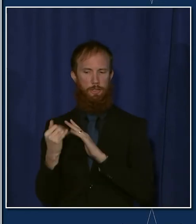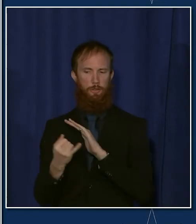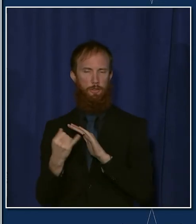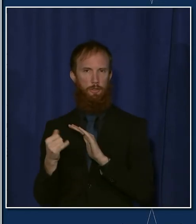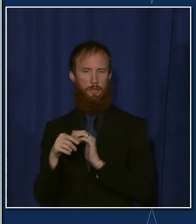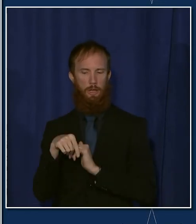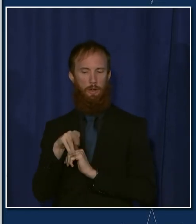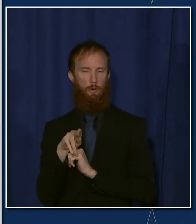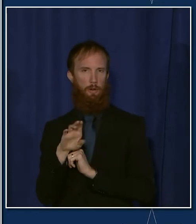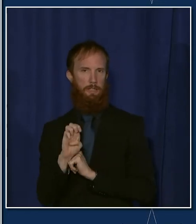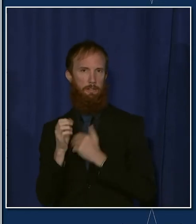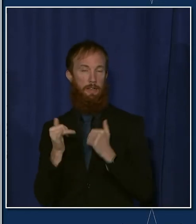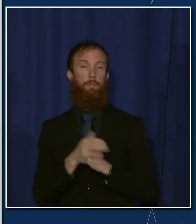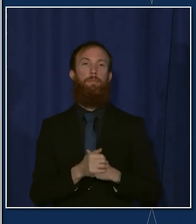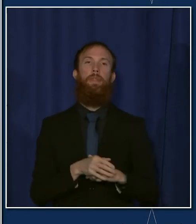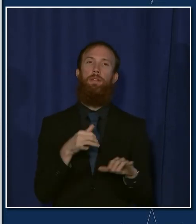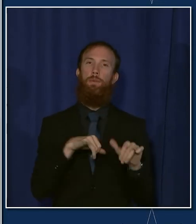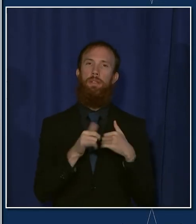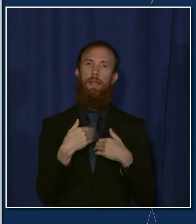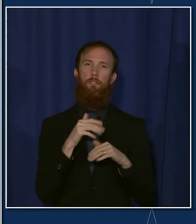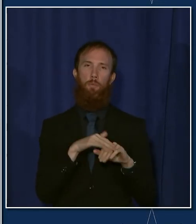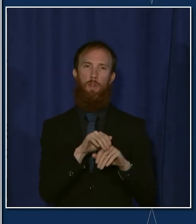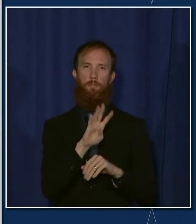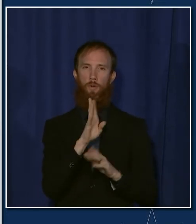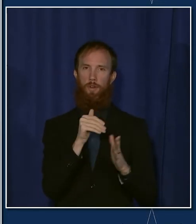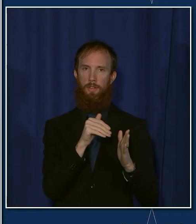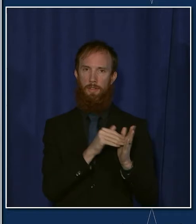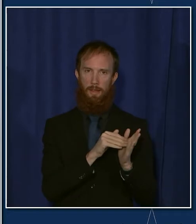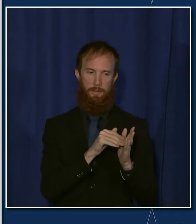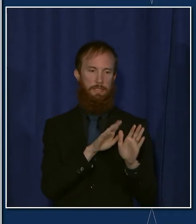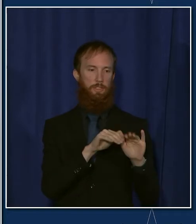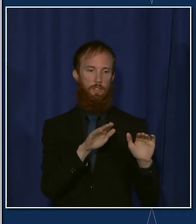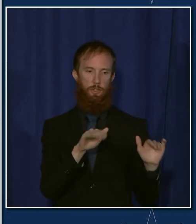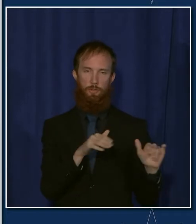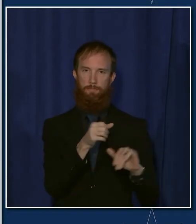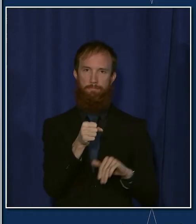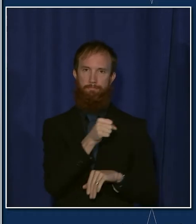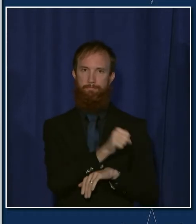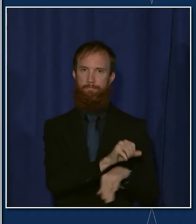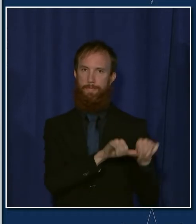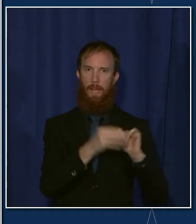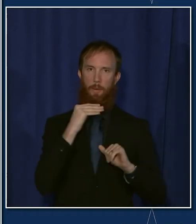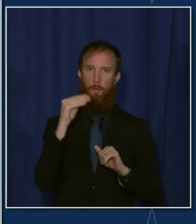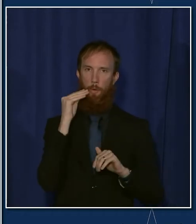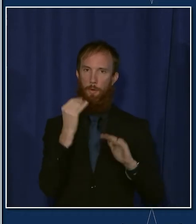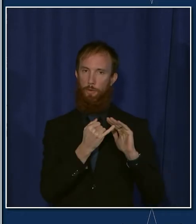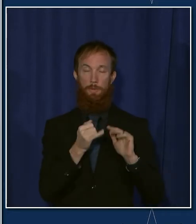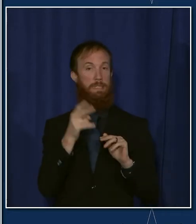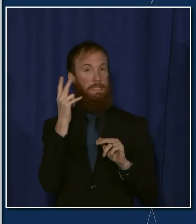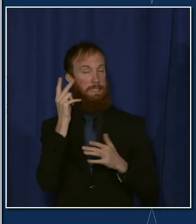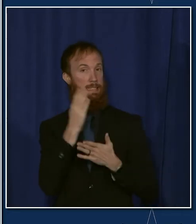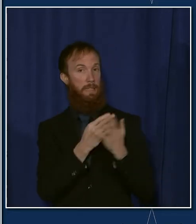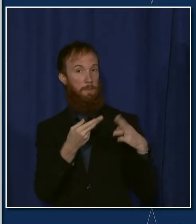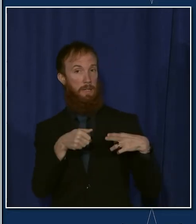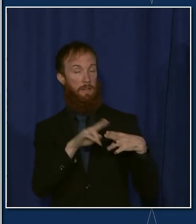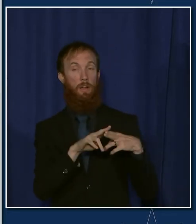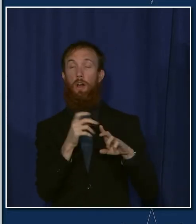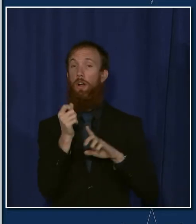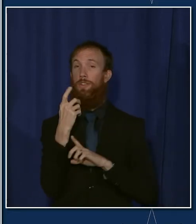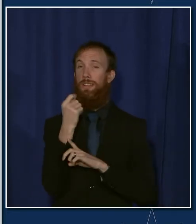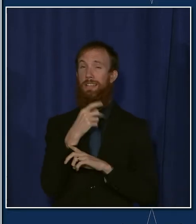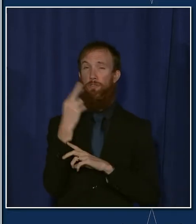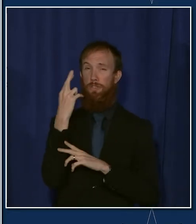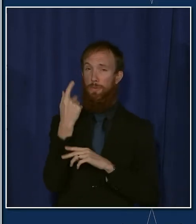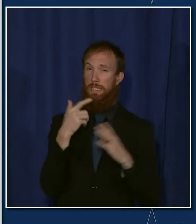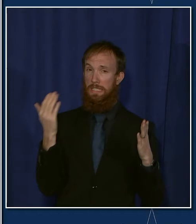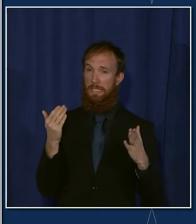we have still over 4,000 children in quarantine. Again, we've seen some uptick in cases. By the way, the ratio, the reason we were pushing